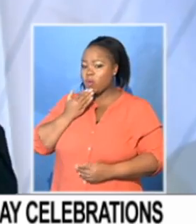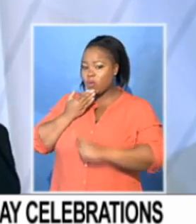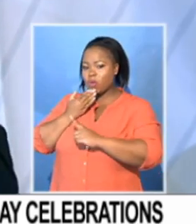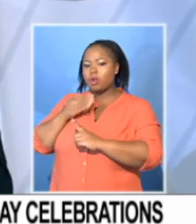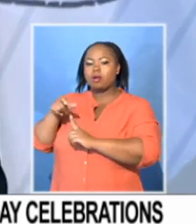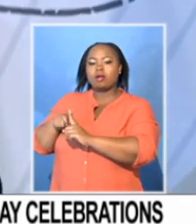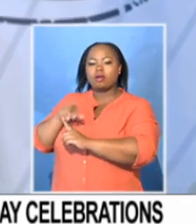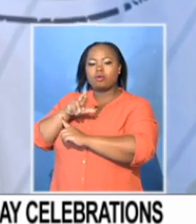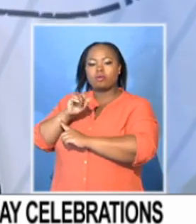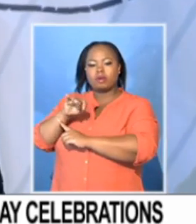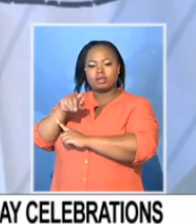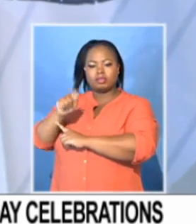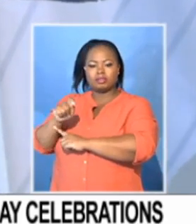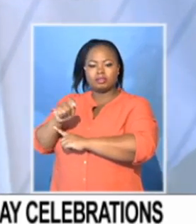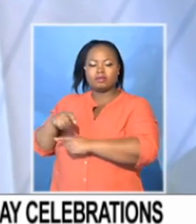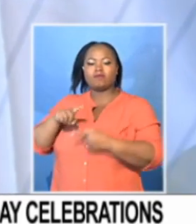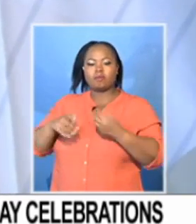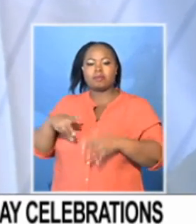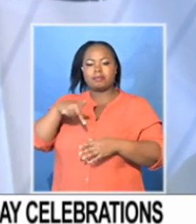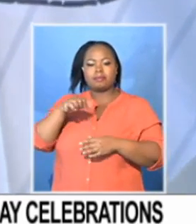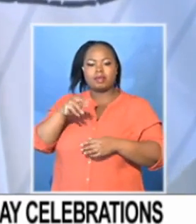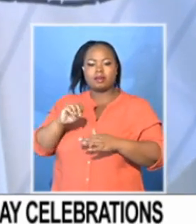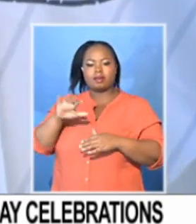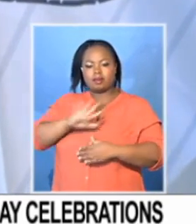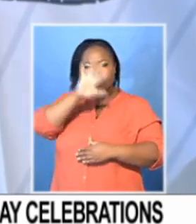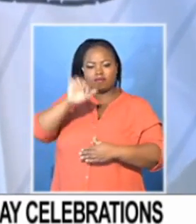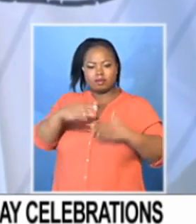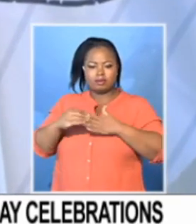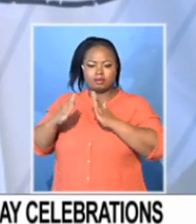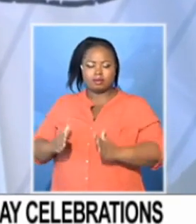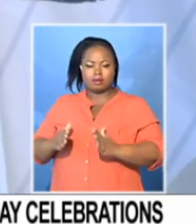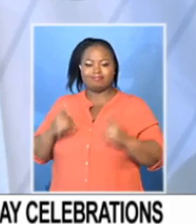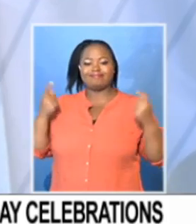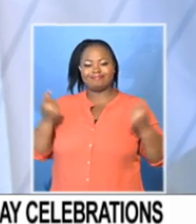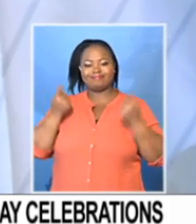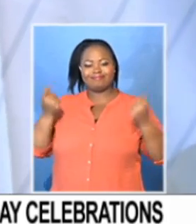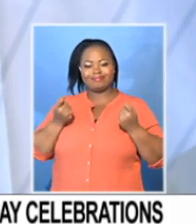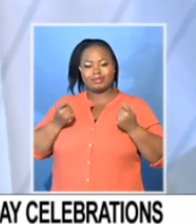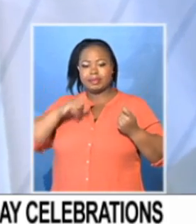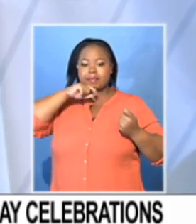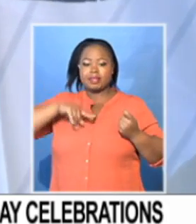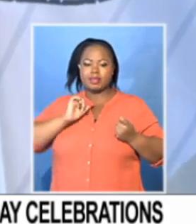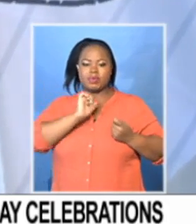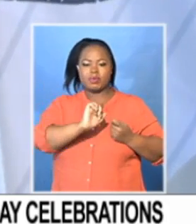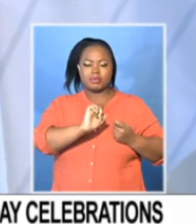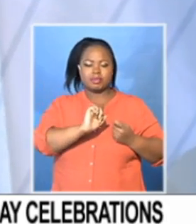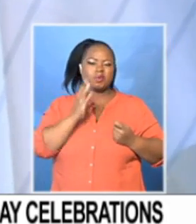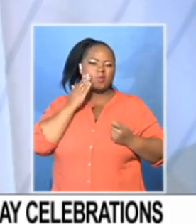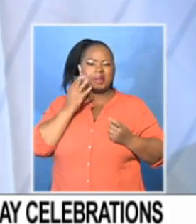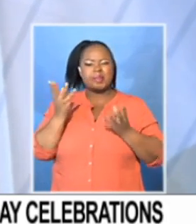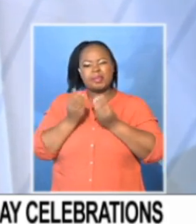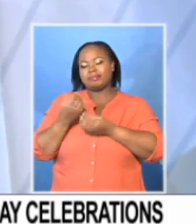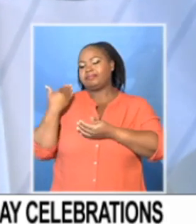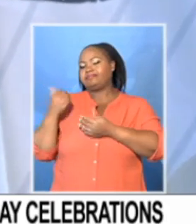Sobukwe, who celebrated her 90th birthday a few days